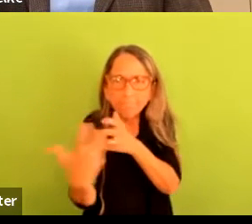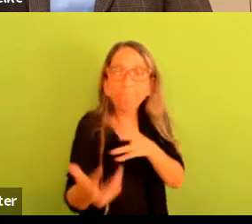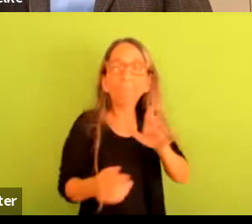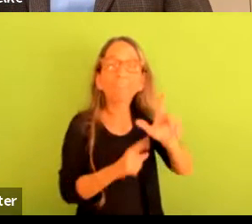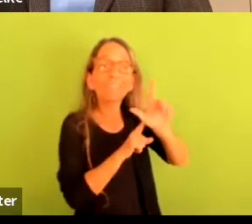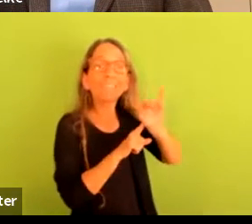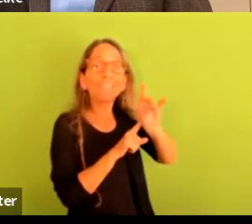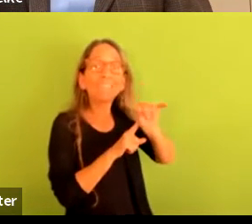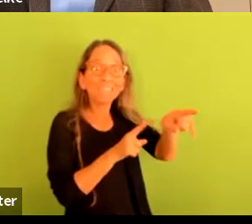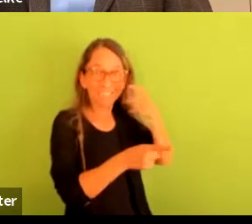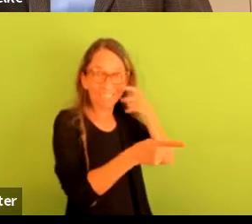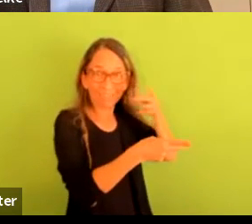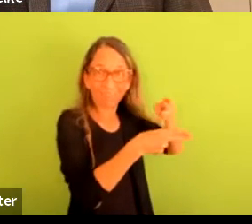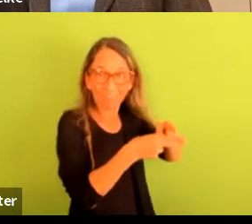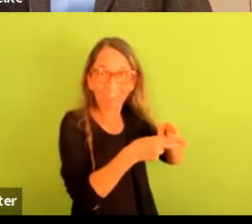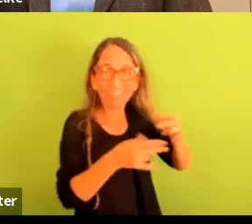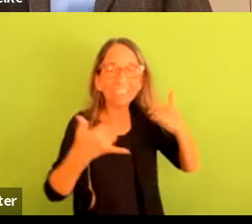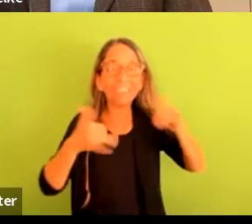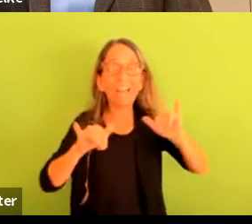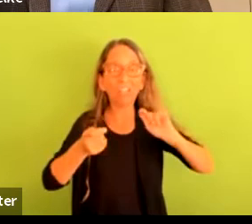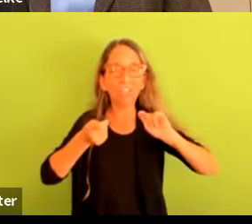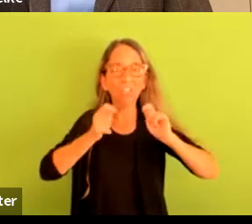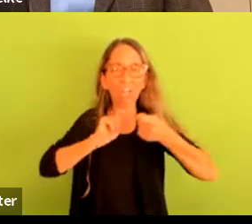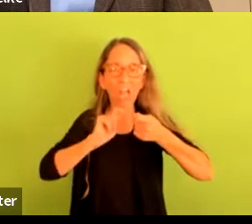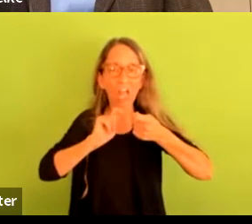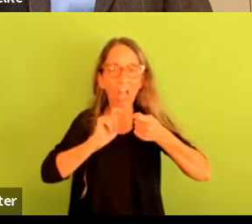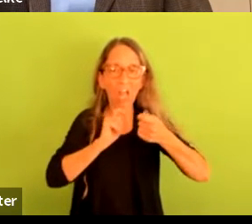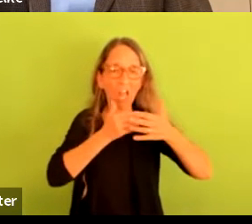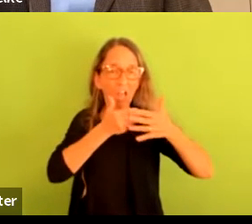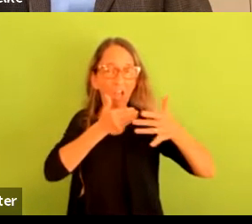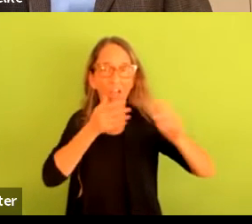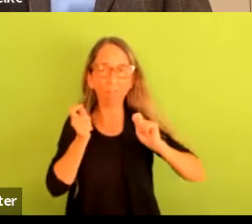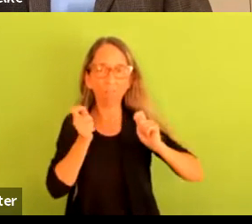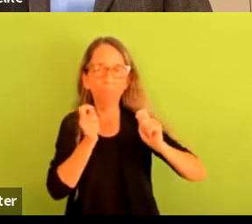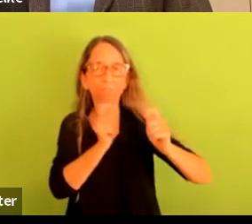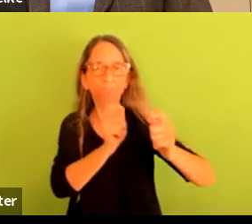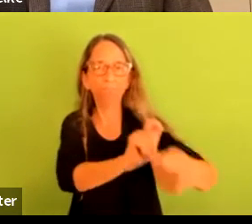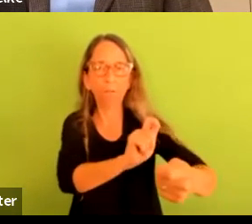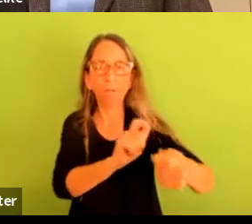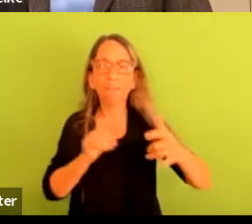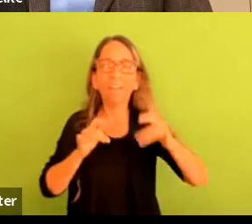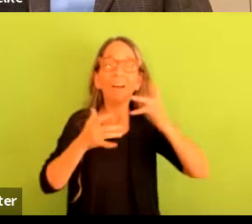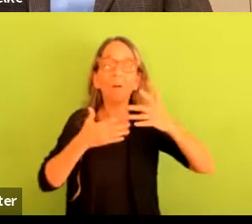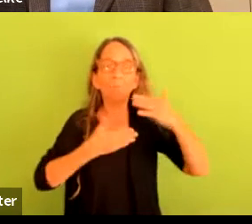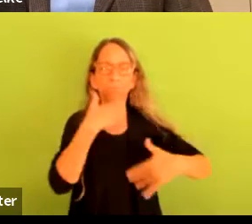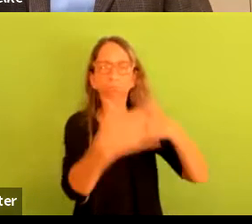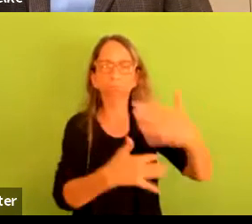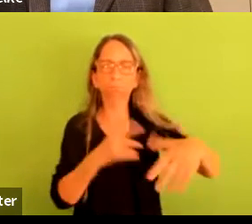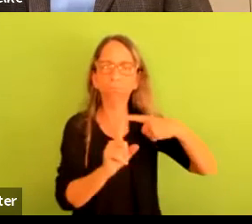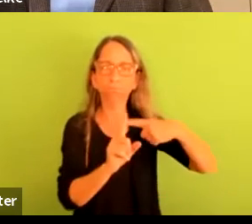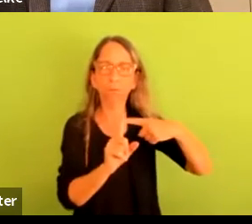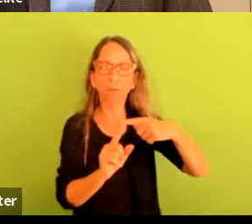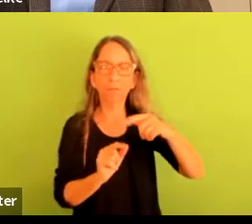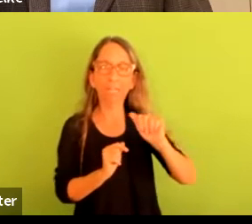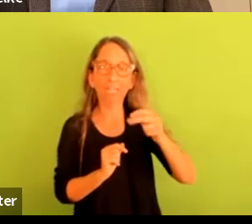not going to sit here and say this is not a moving target. This isn't something that's continually getting better. So I don't